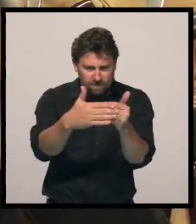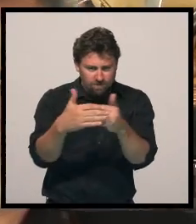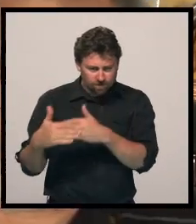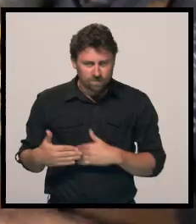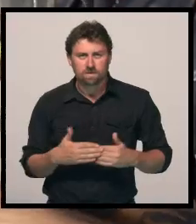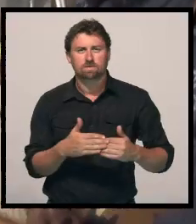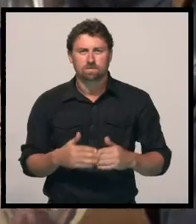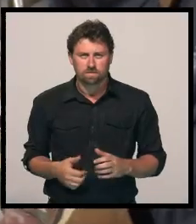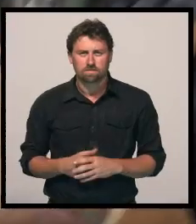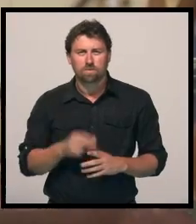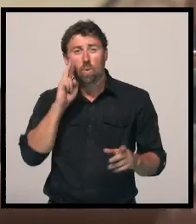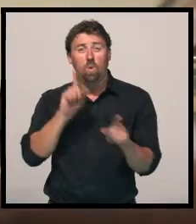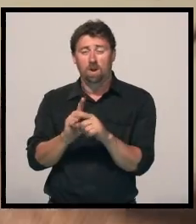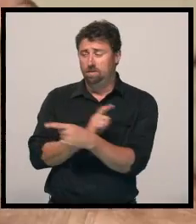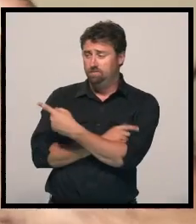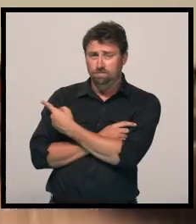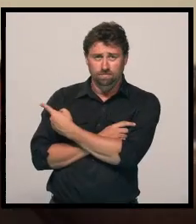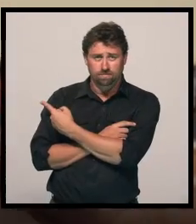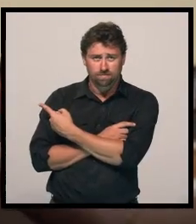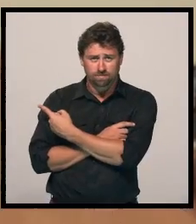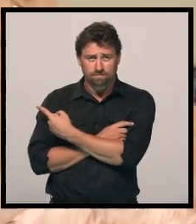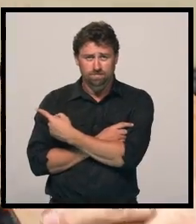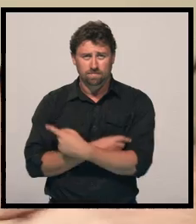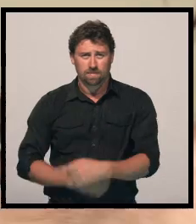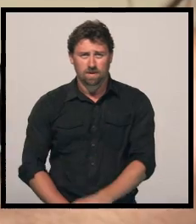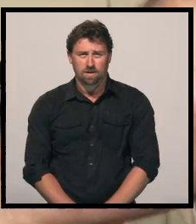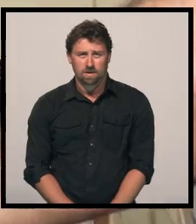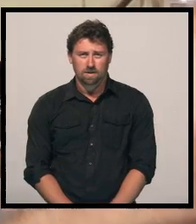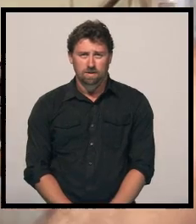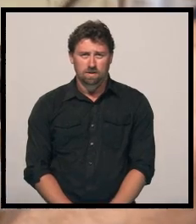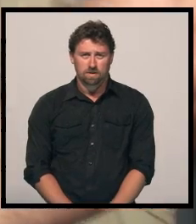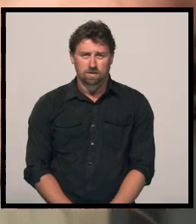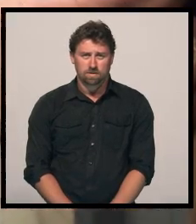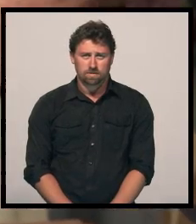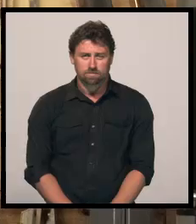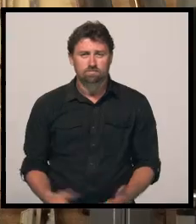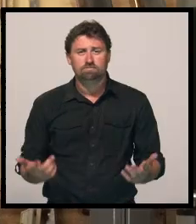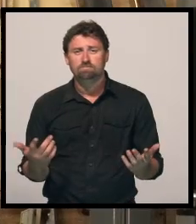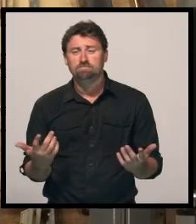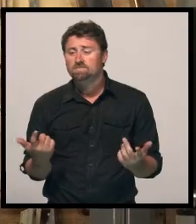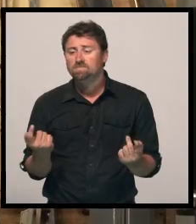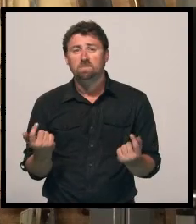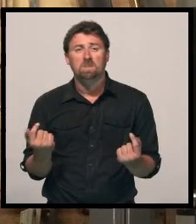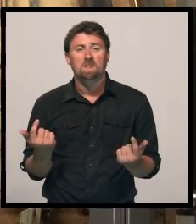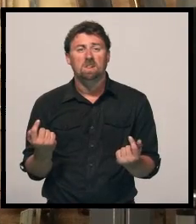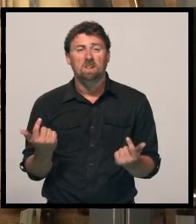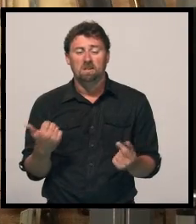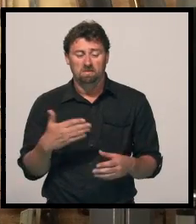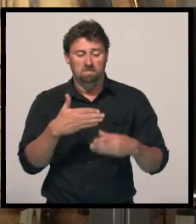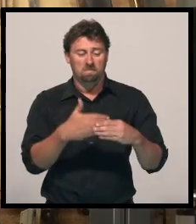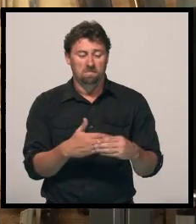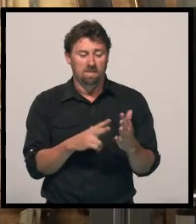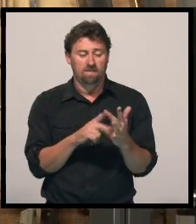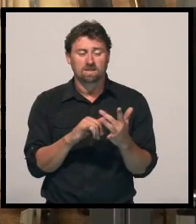you'll end up with a box like that. And then it's just a simple question of popping it in the vise, sanding